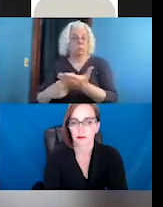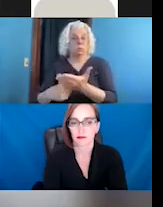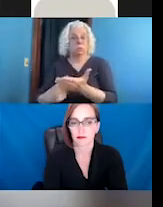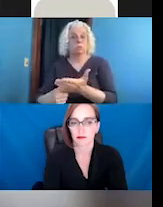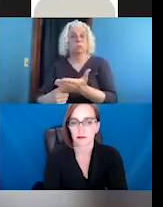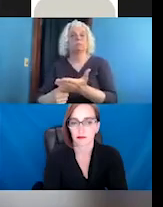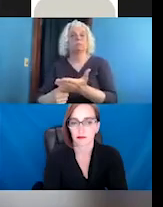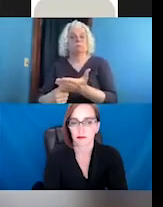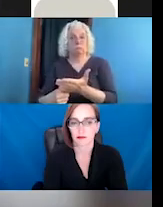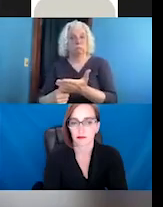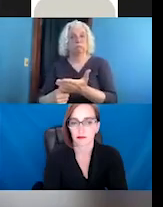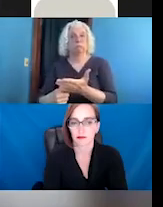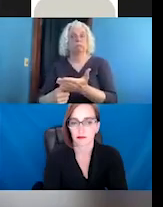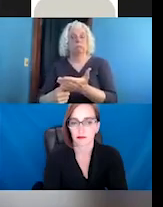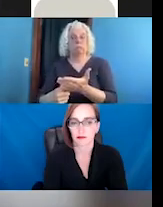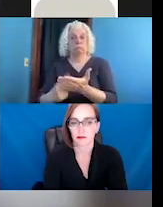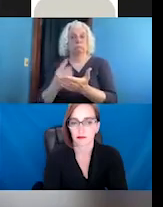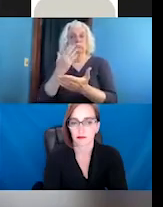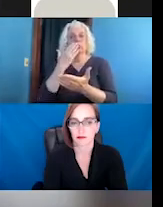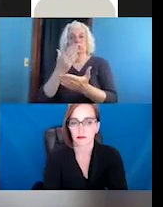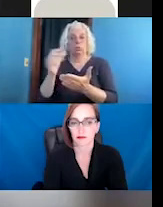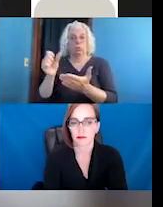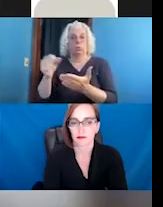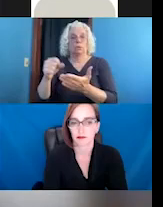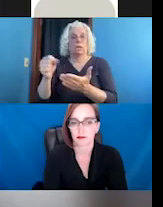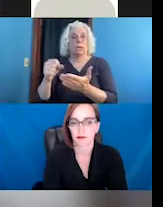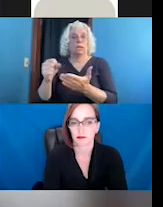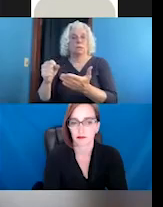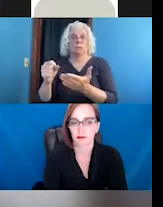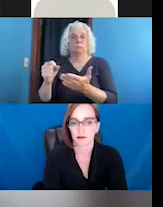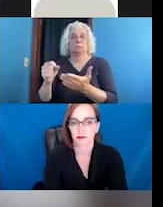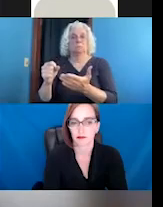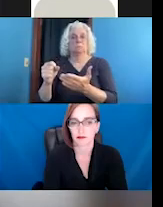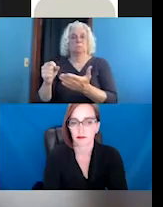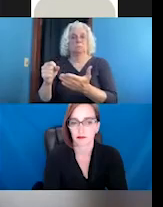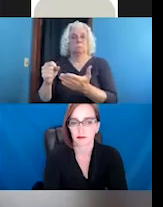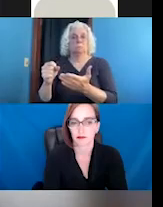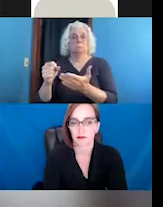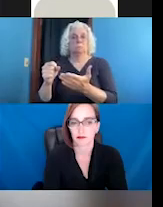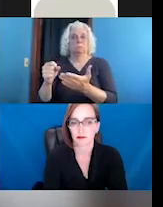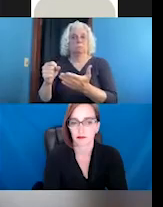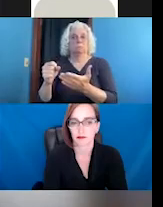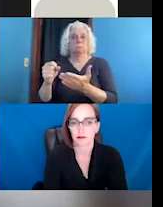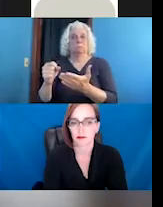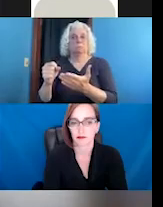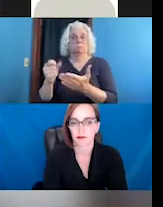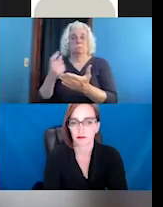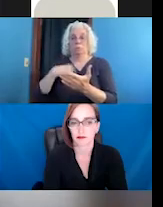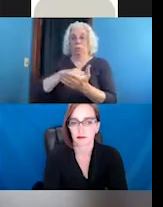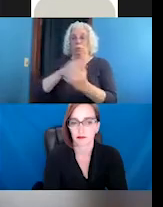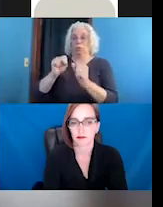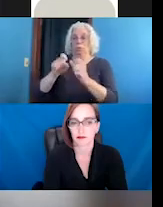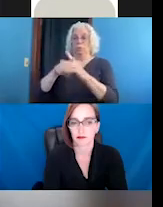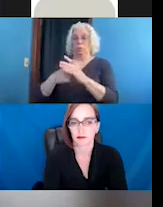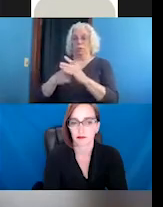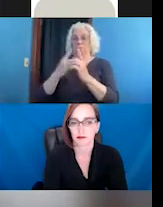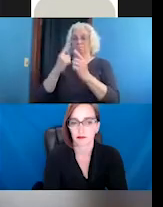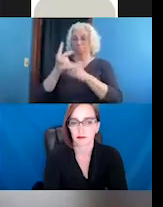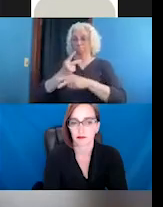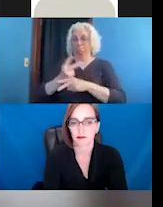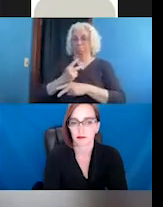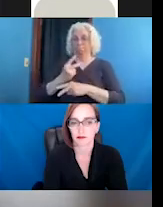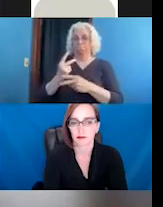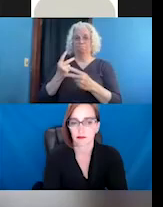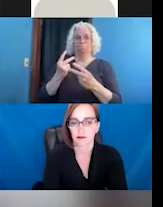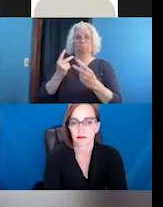really good discussion and a good way to start to really determine where do we